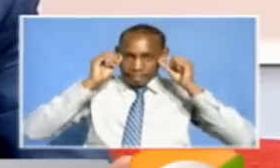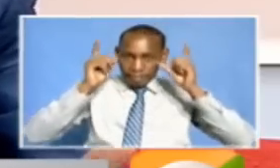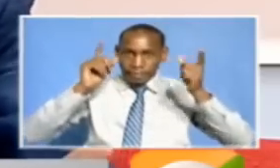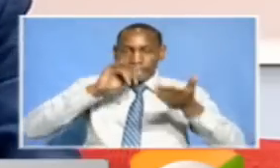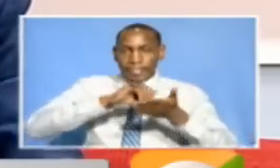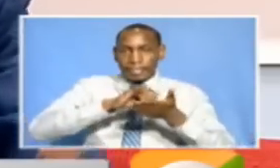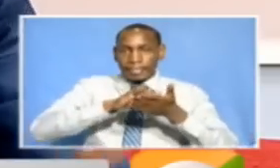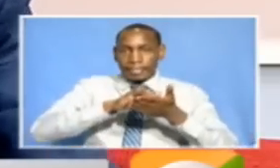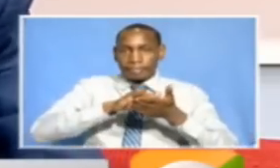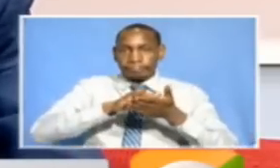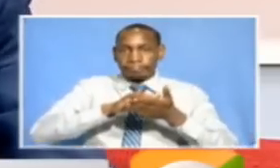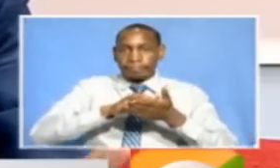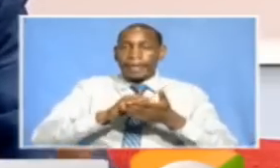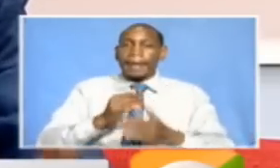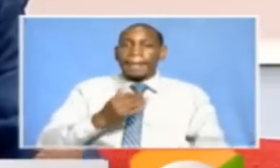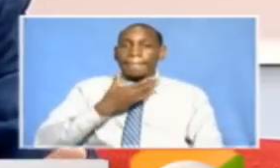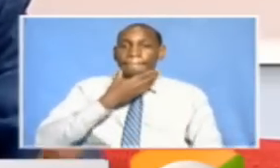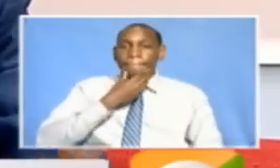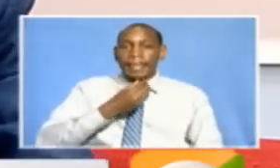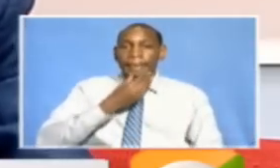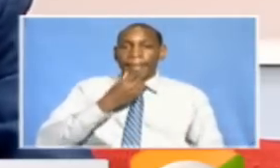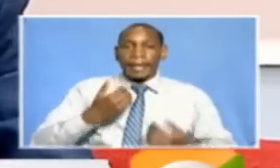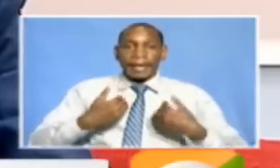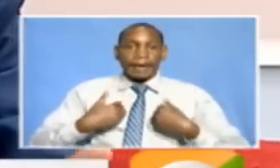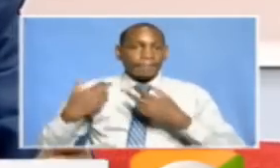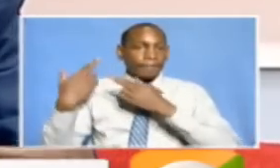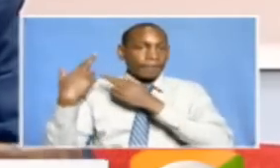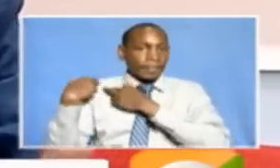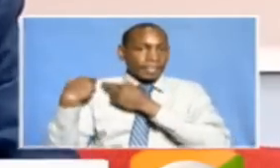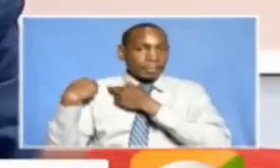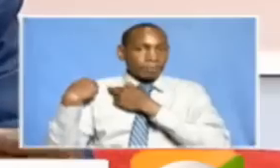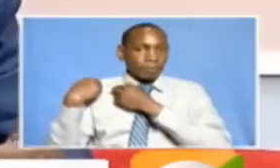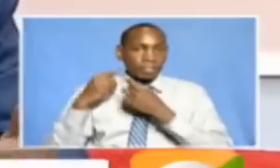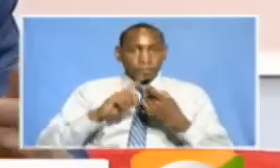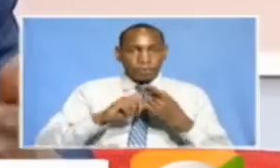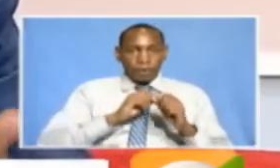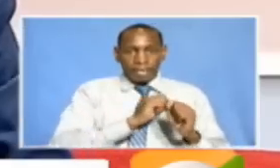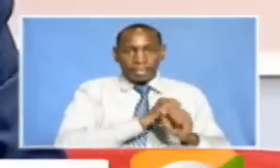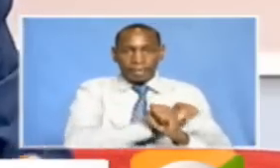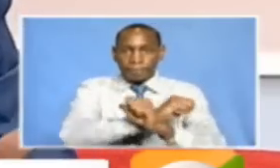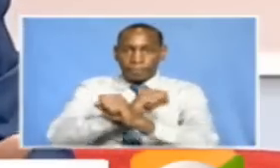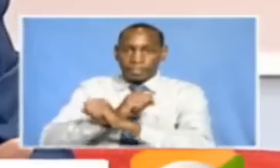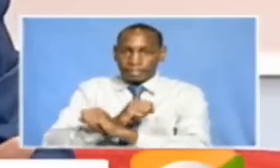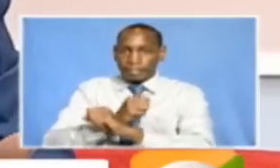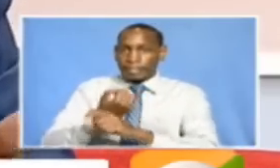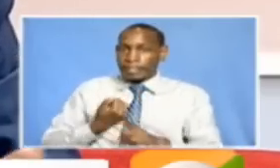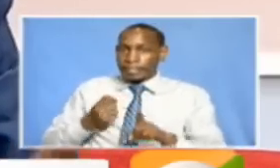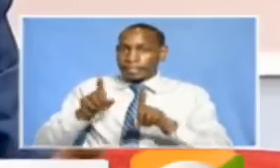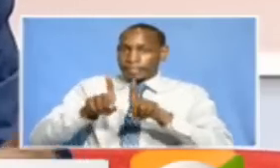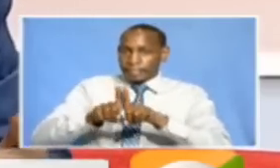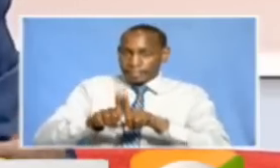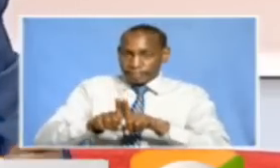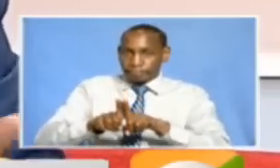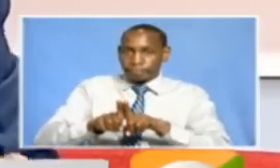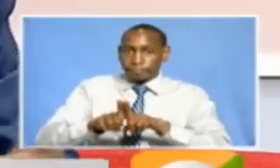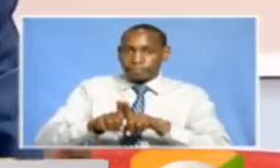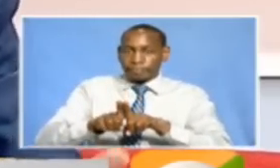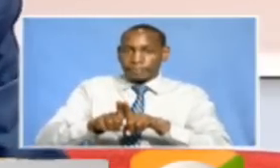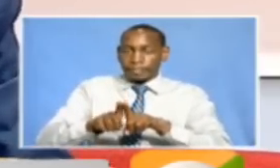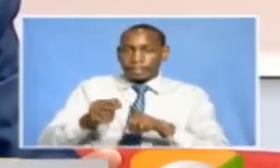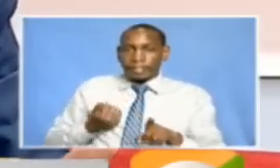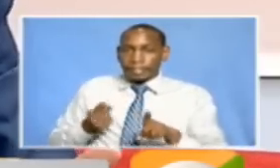that as young men they have a responsibility to protect their sisters, looking at it from a